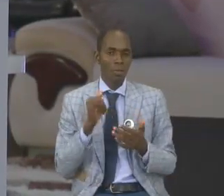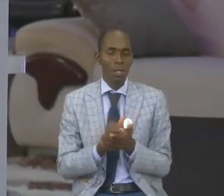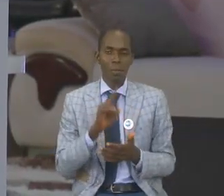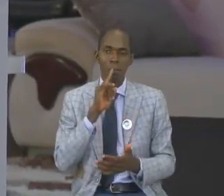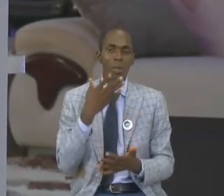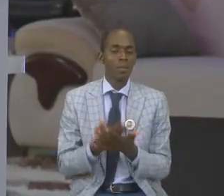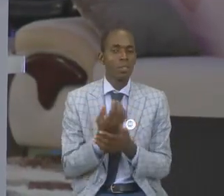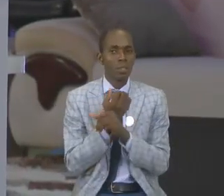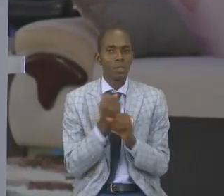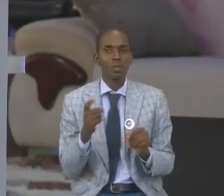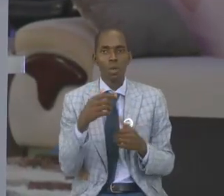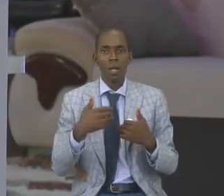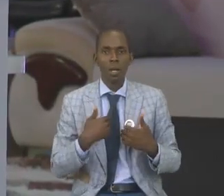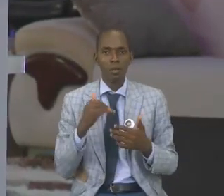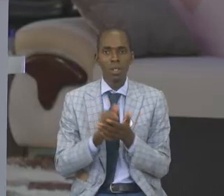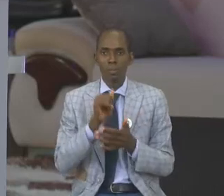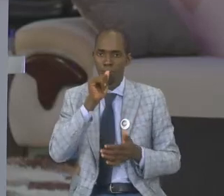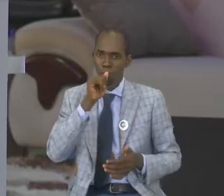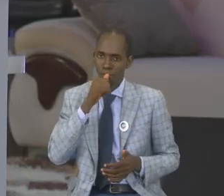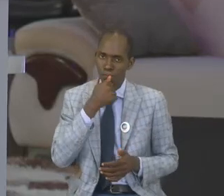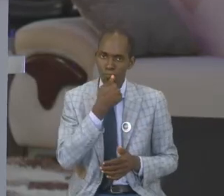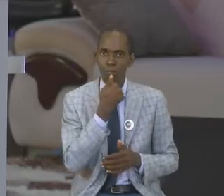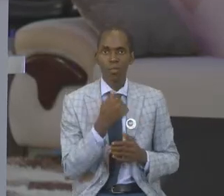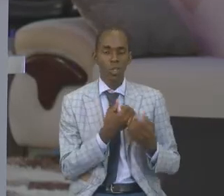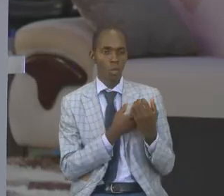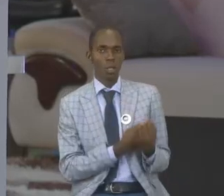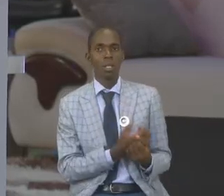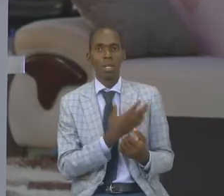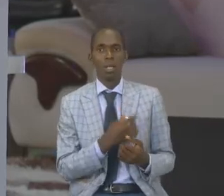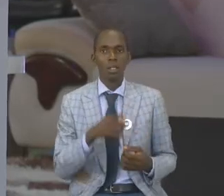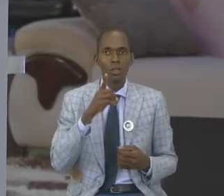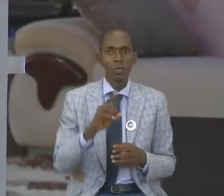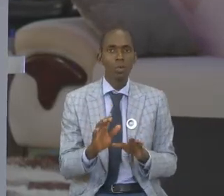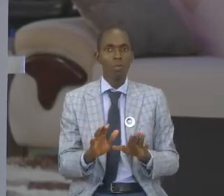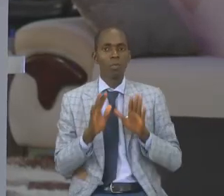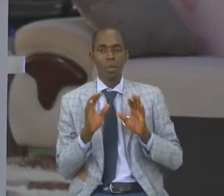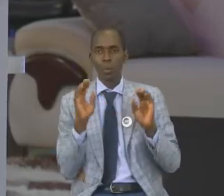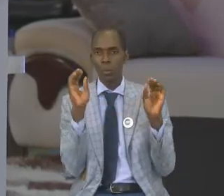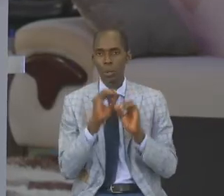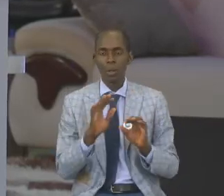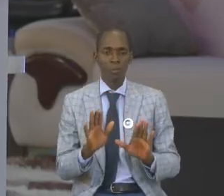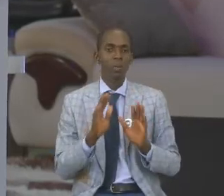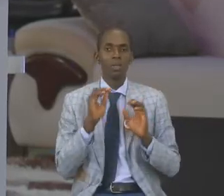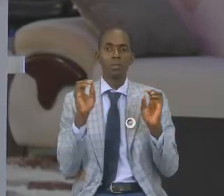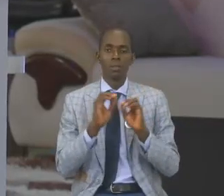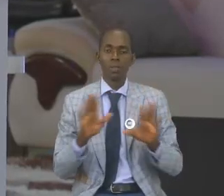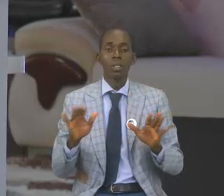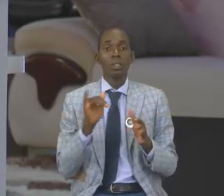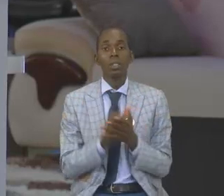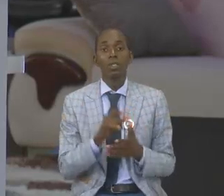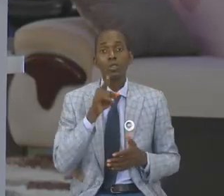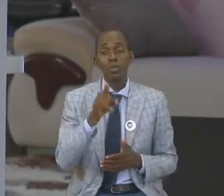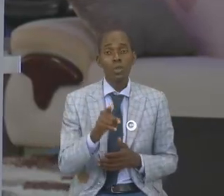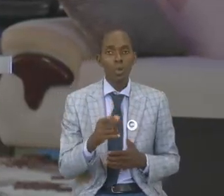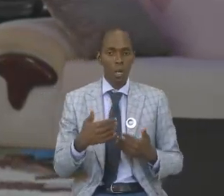you have that enduring courage and you fear none and you fear nothing, that you have that